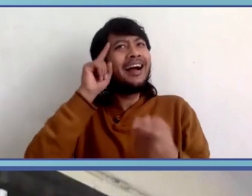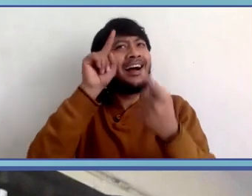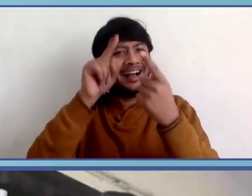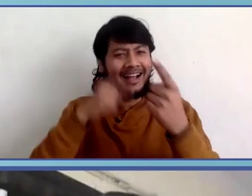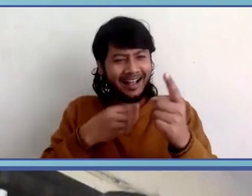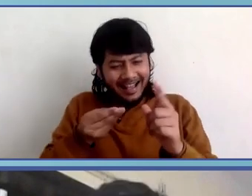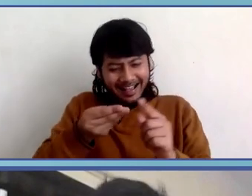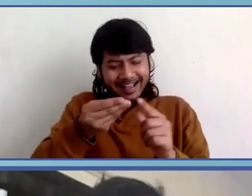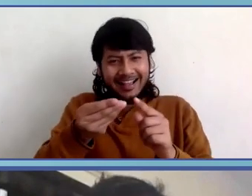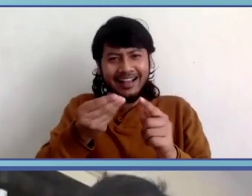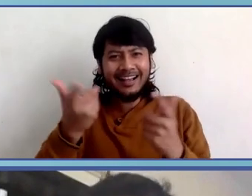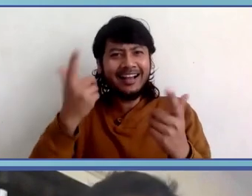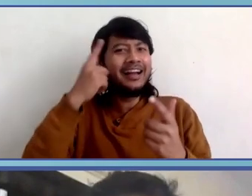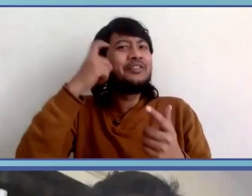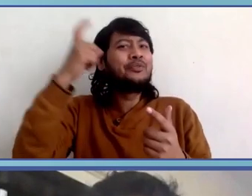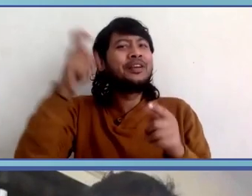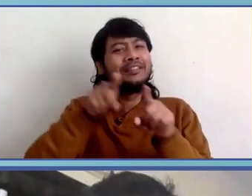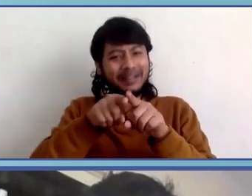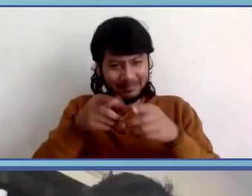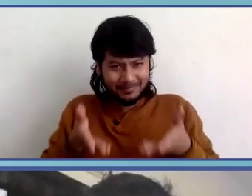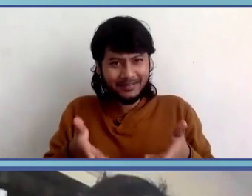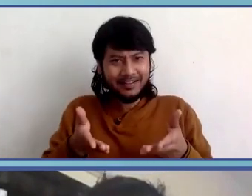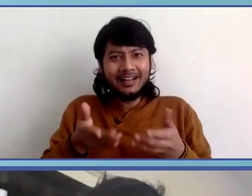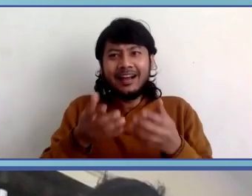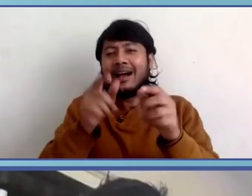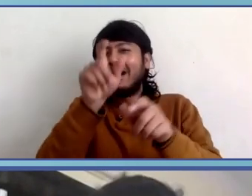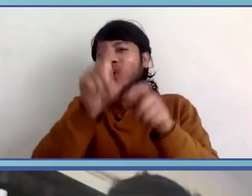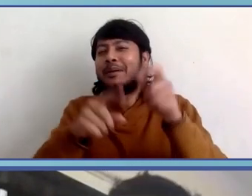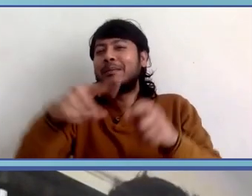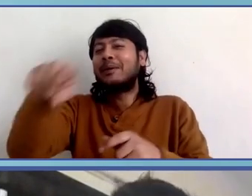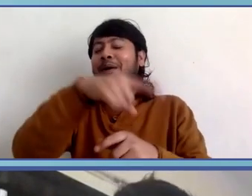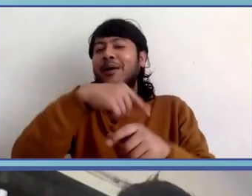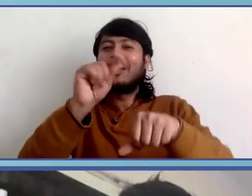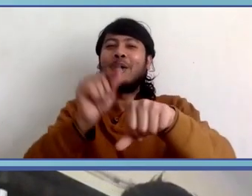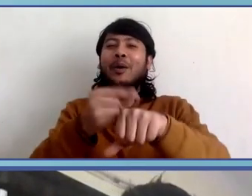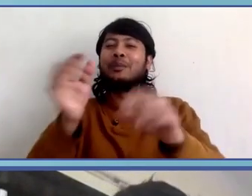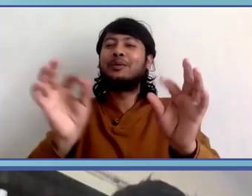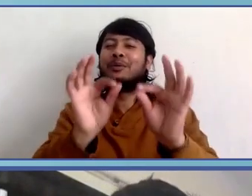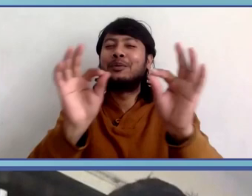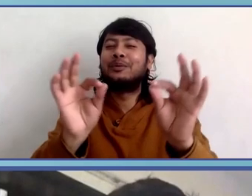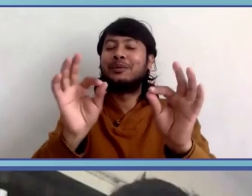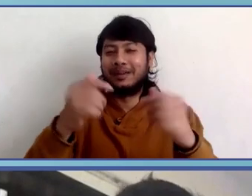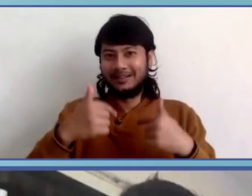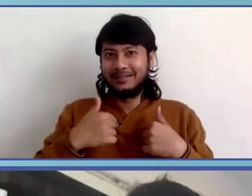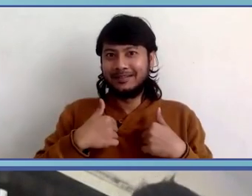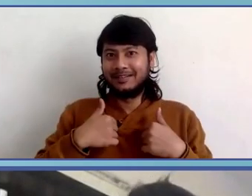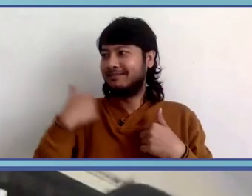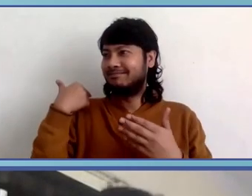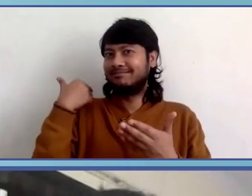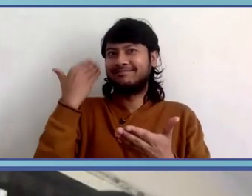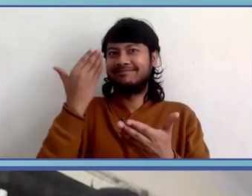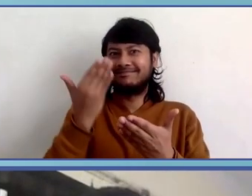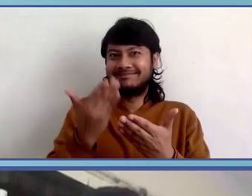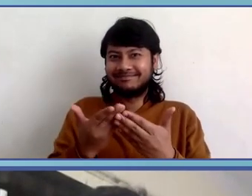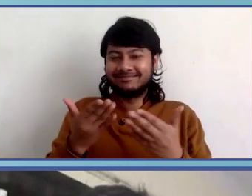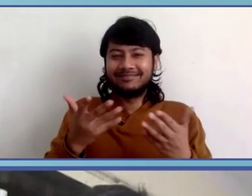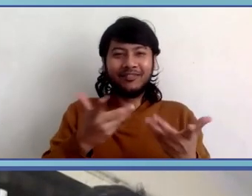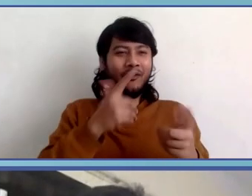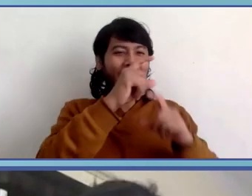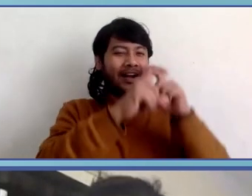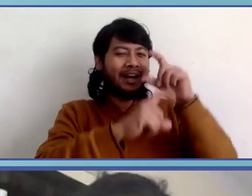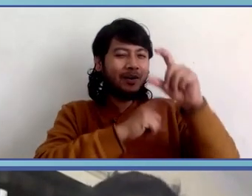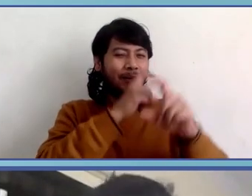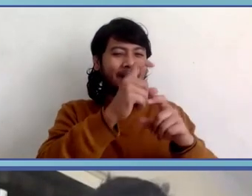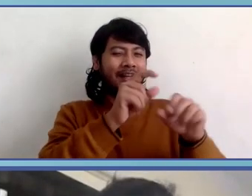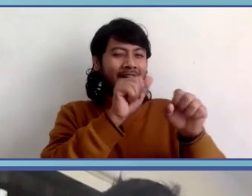actually get a chance to live their dream, isn't it? For me, it has been a dream journey, actually moving from a corporate world to do